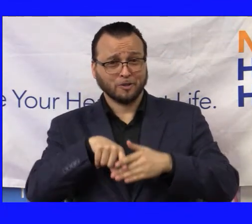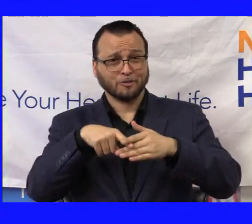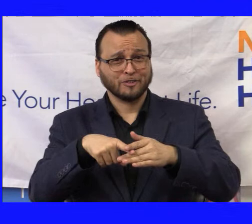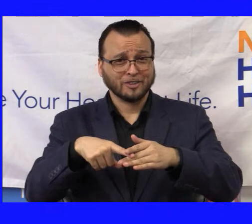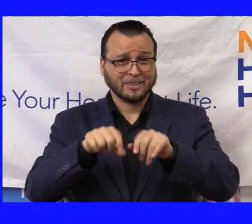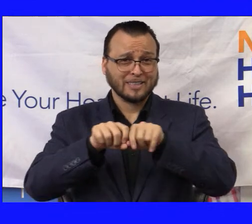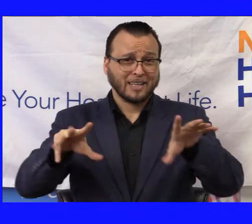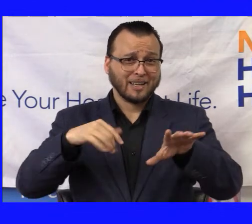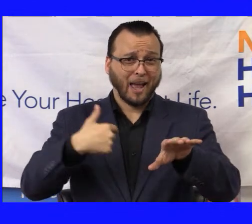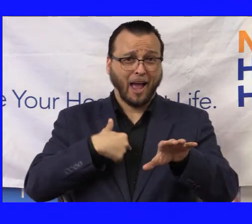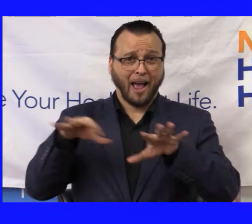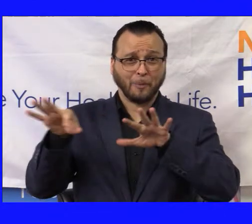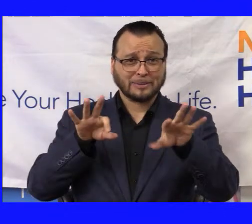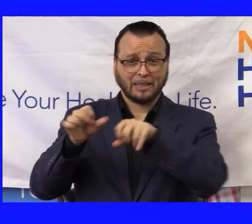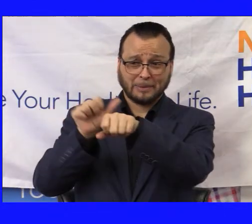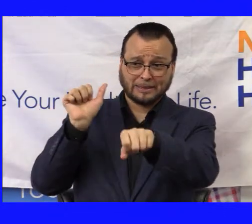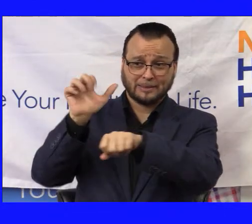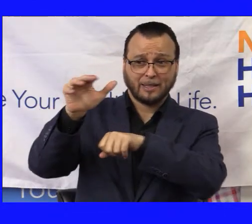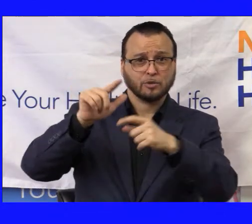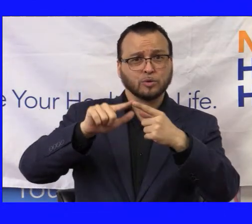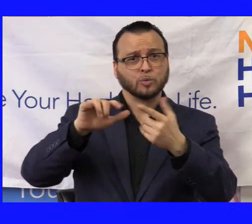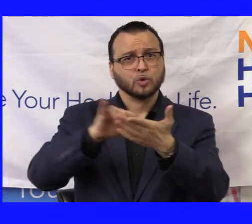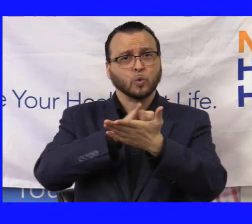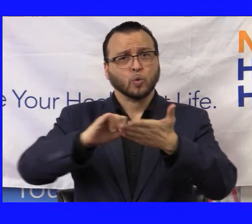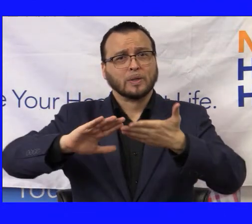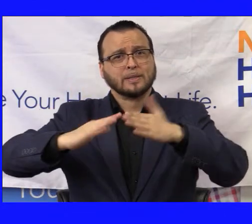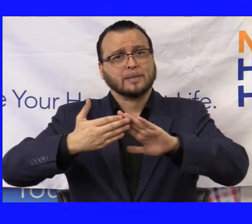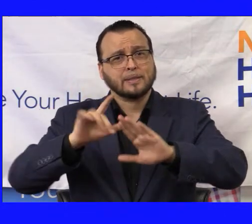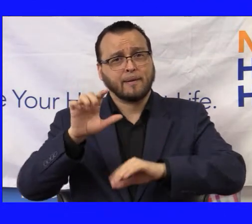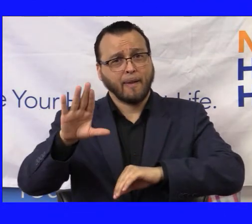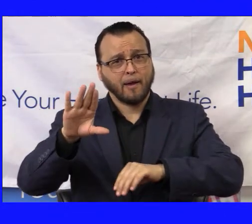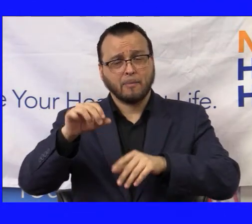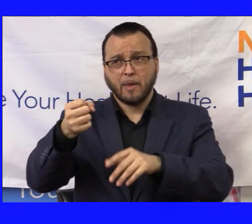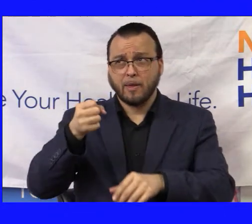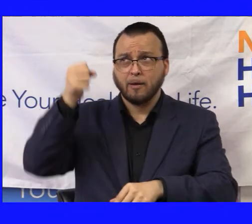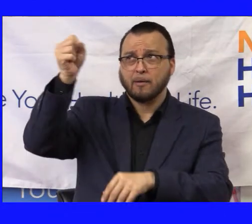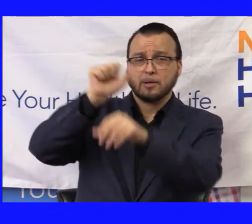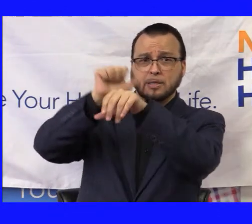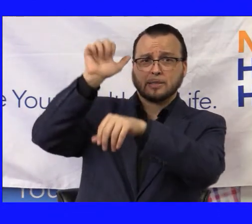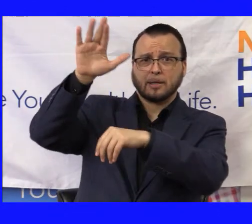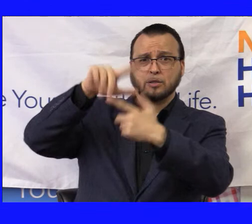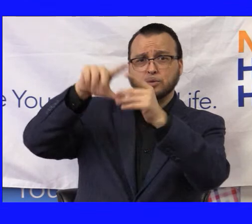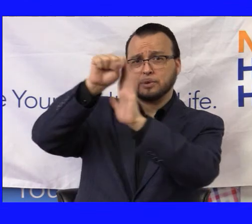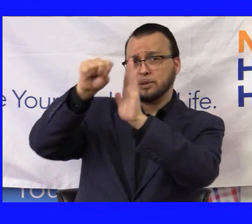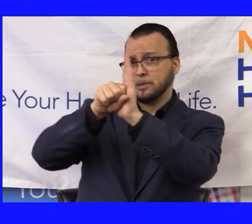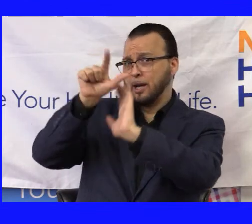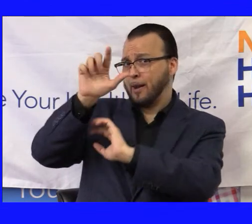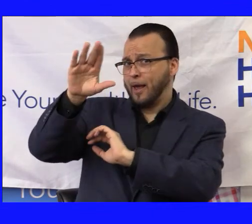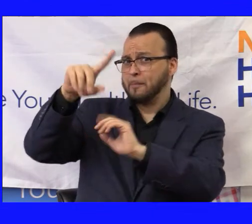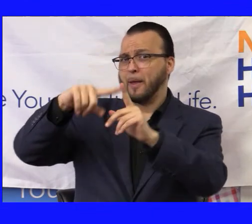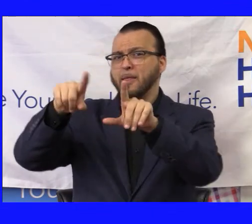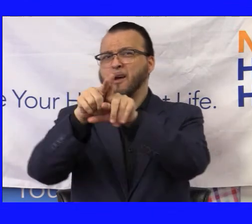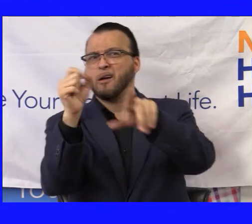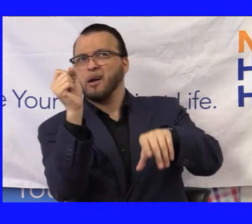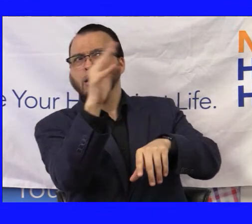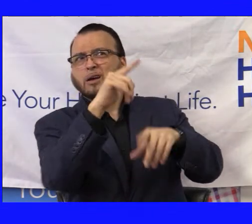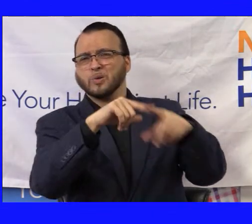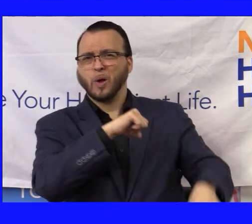our specimens to the city lab, then to the state lab, and then to Atlanta,